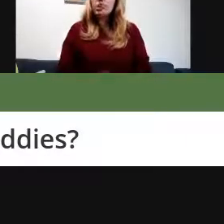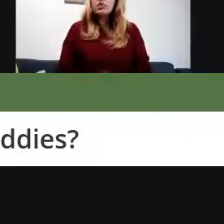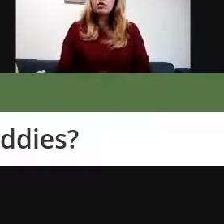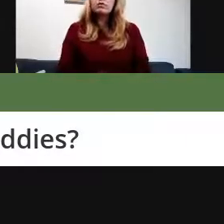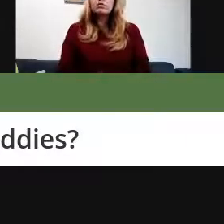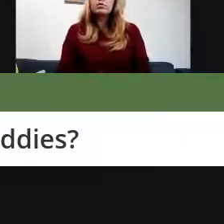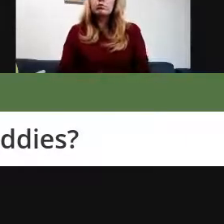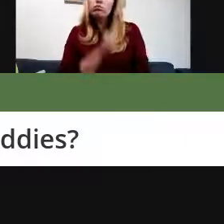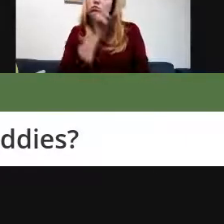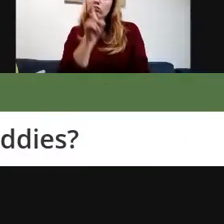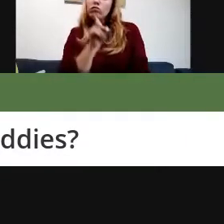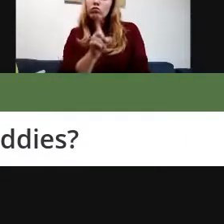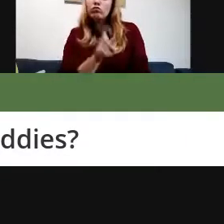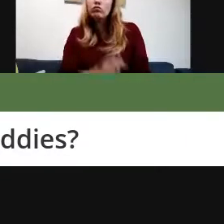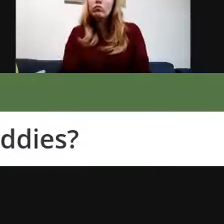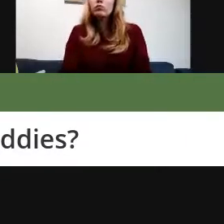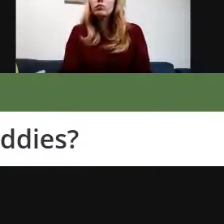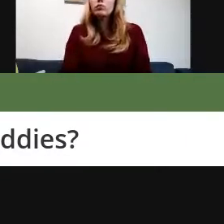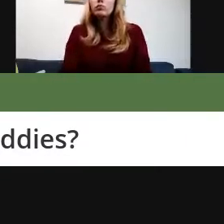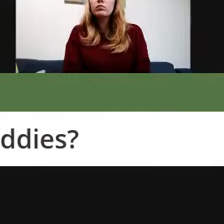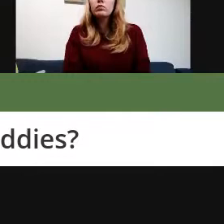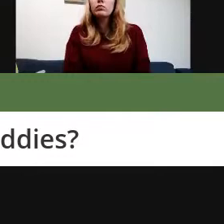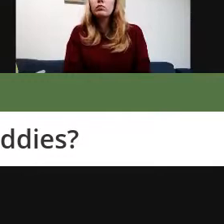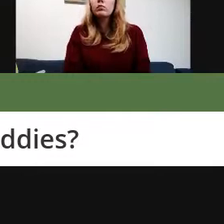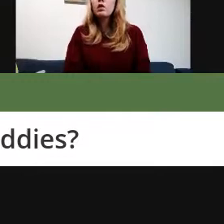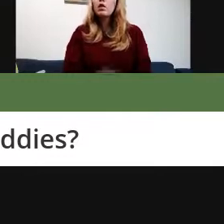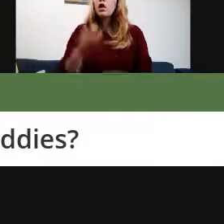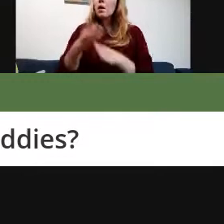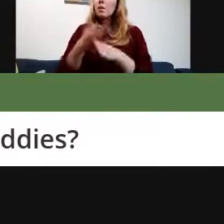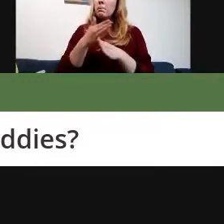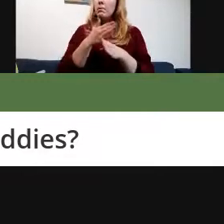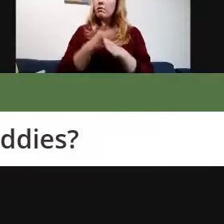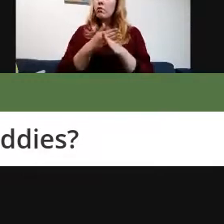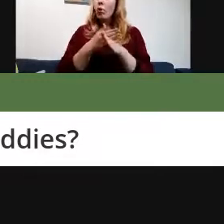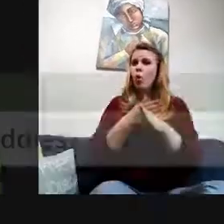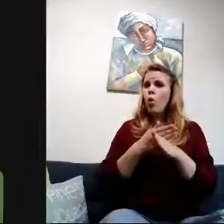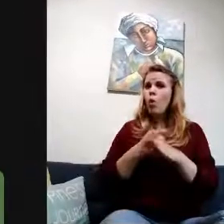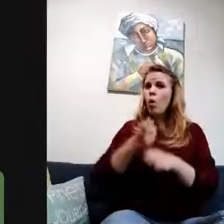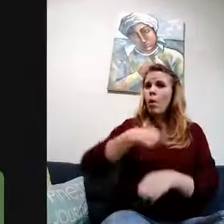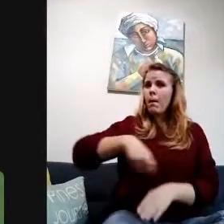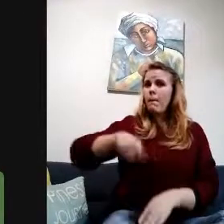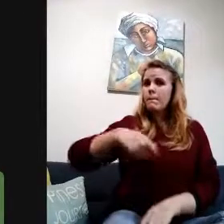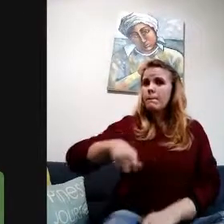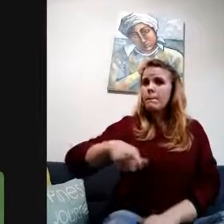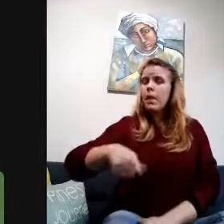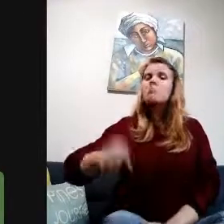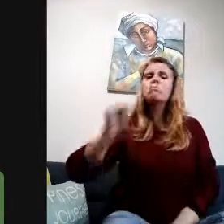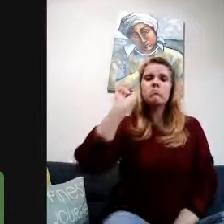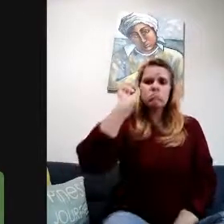So Inus, my understanding is from the previous tournament, yes, but it must be